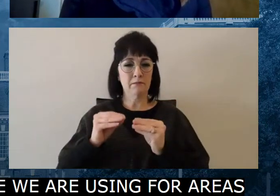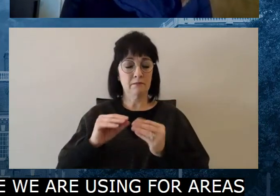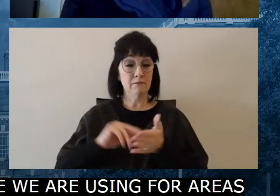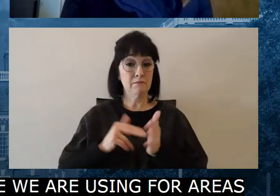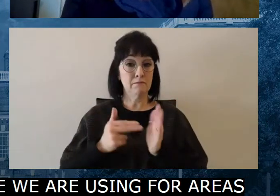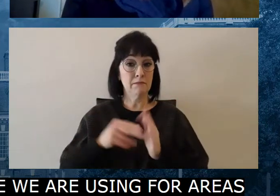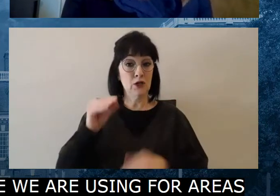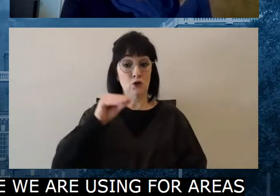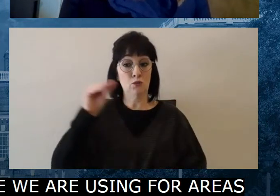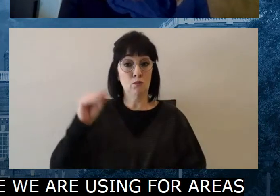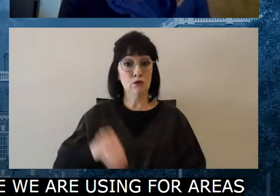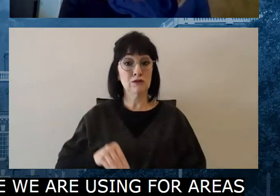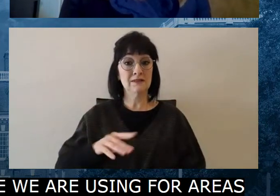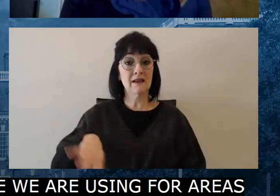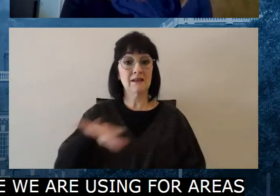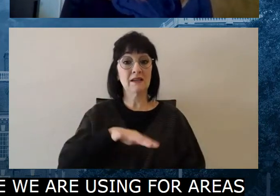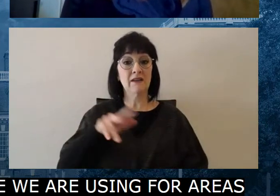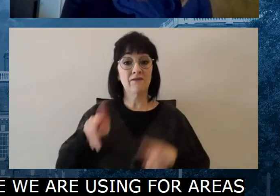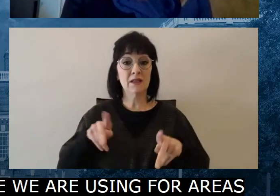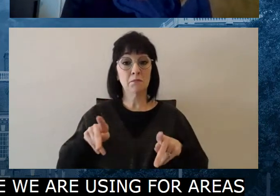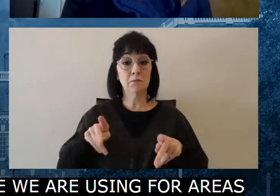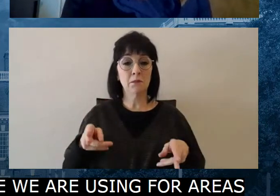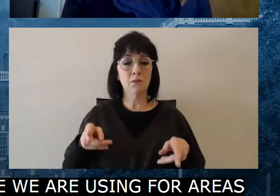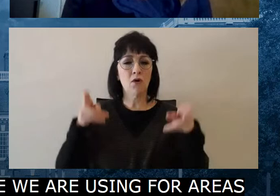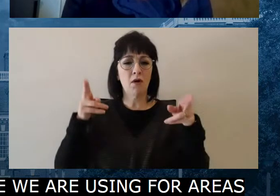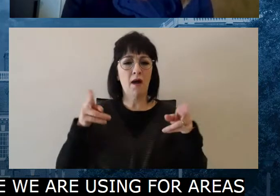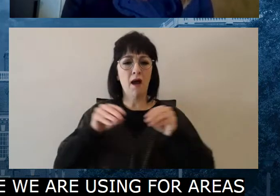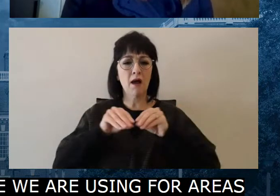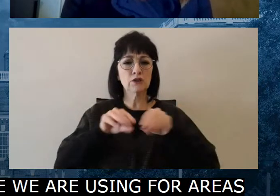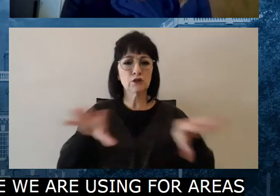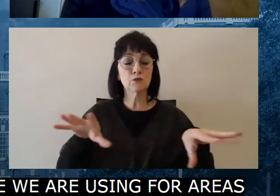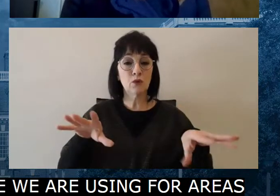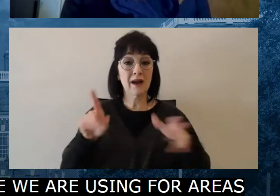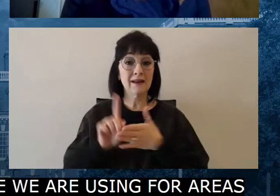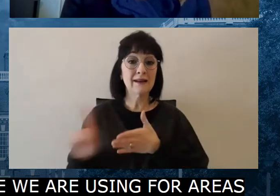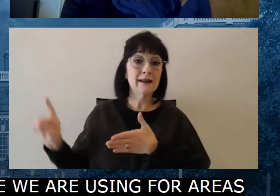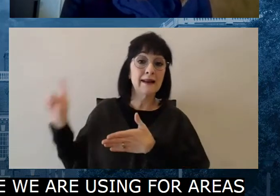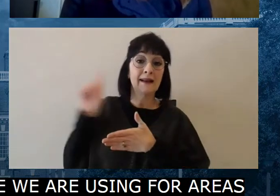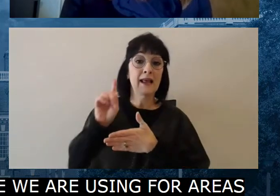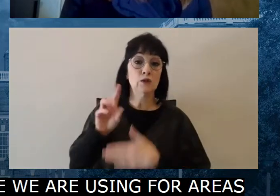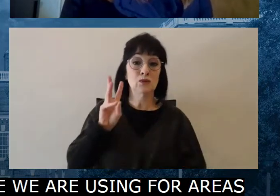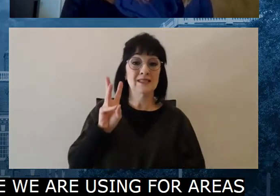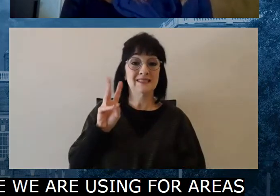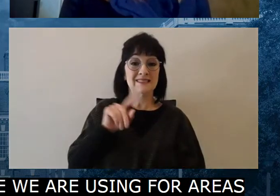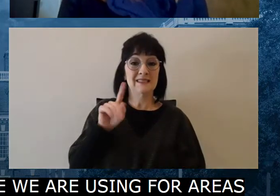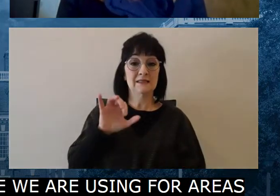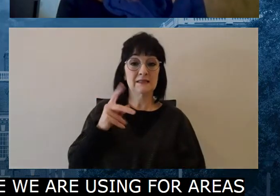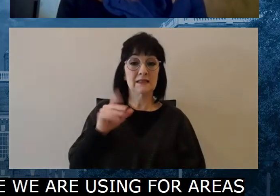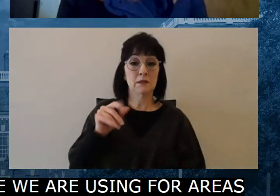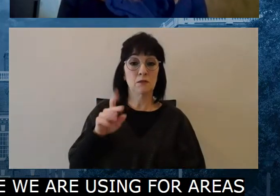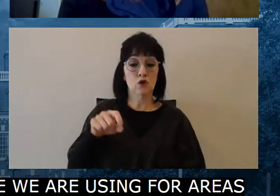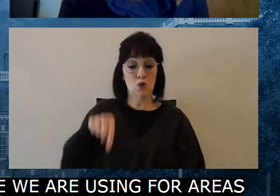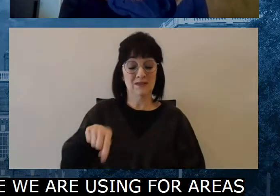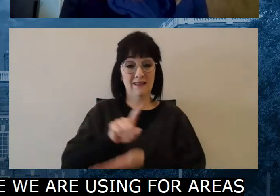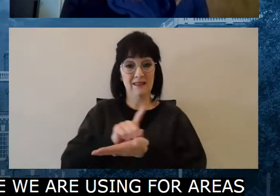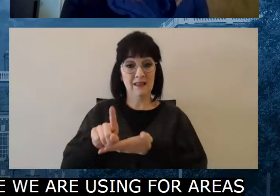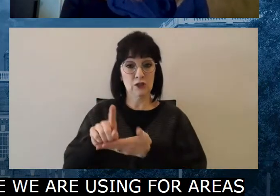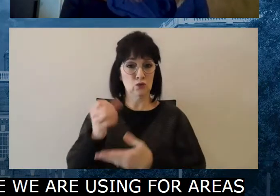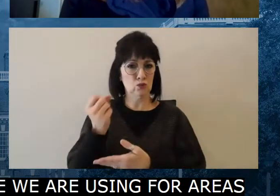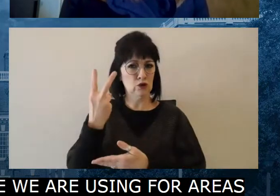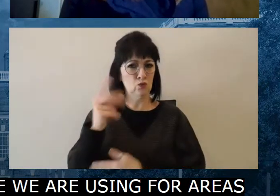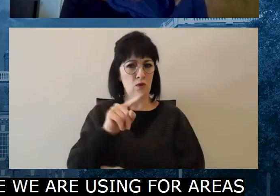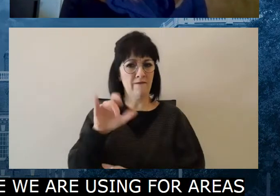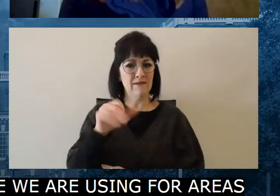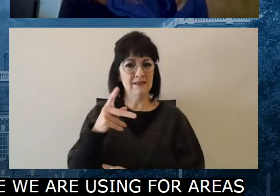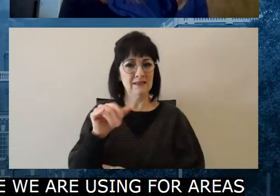So that is an increase. Last week we had 6 zip codes. This week we have 12 zip codes that meet that